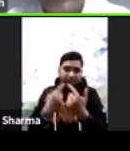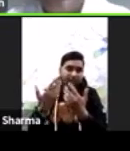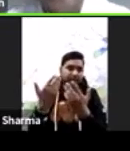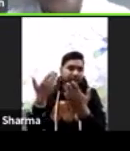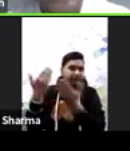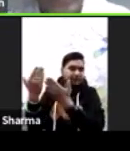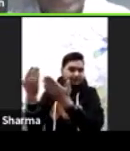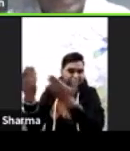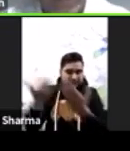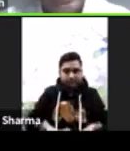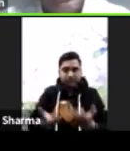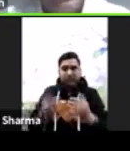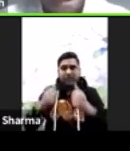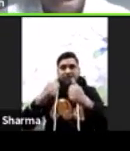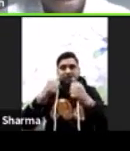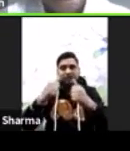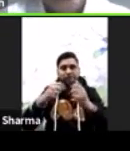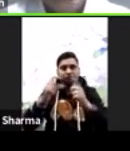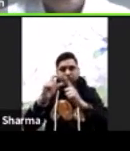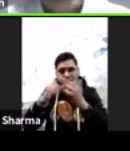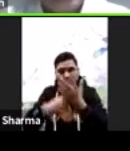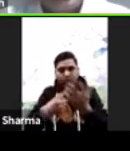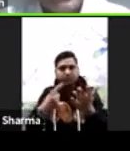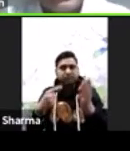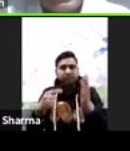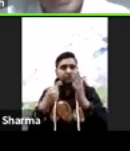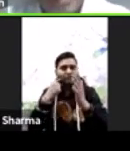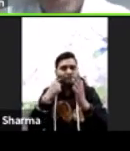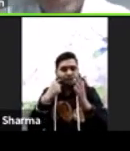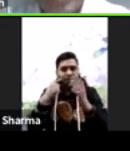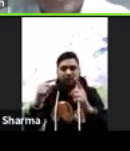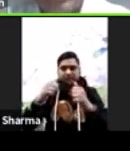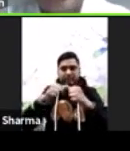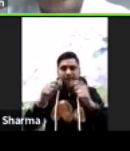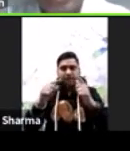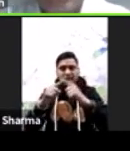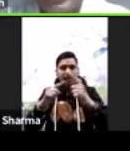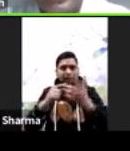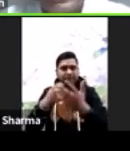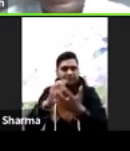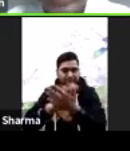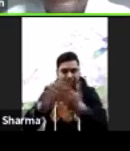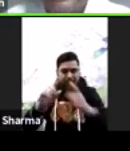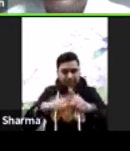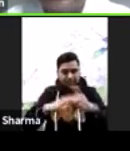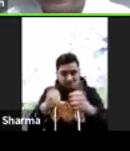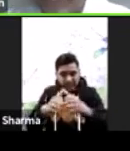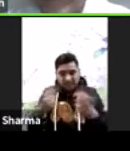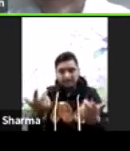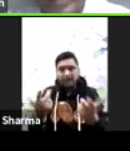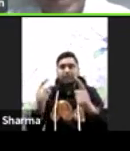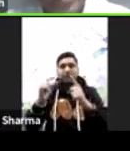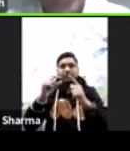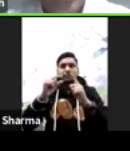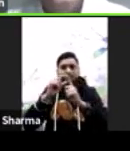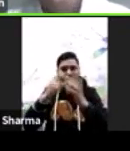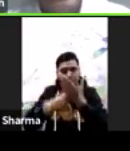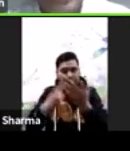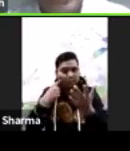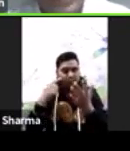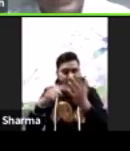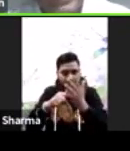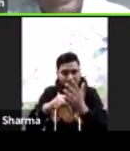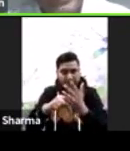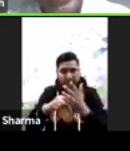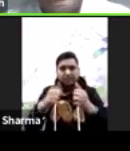Agarwal, who are part of this event. All good things happen because of the strong vision and direction of leaders who lead us